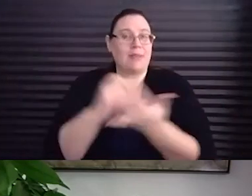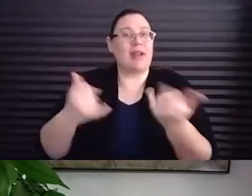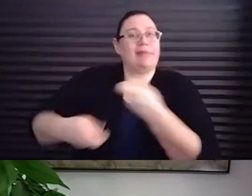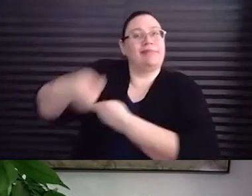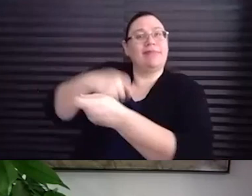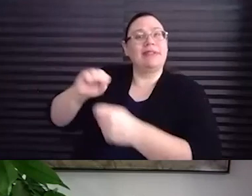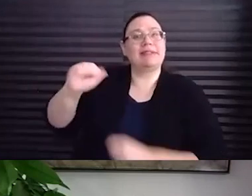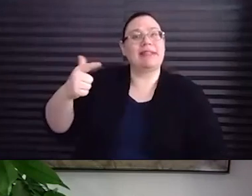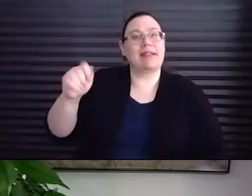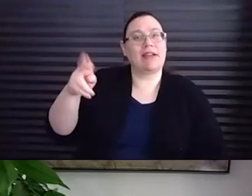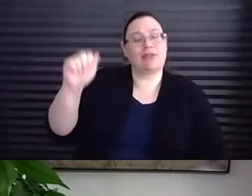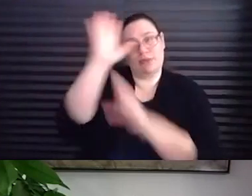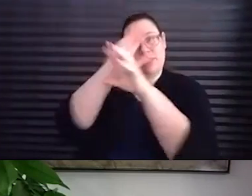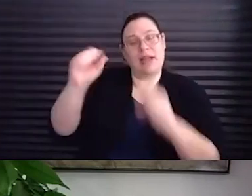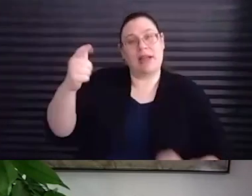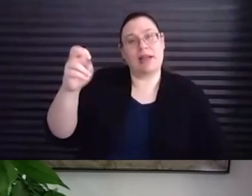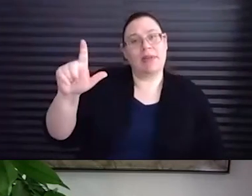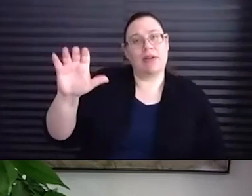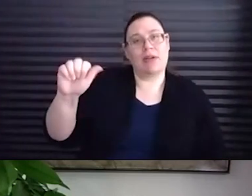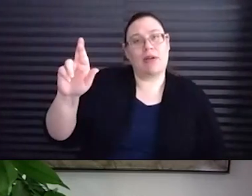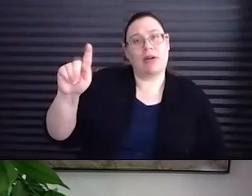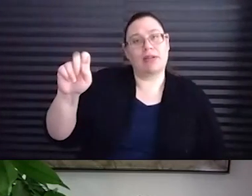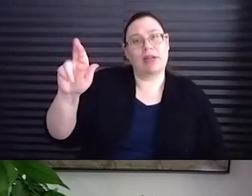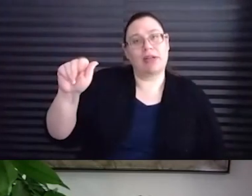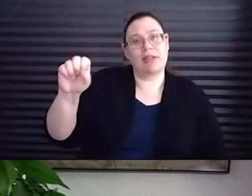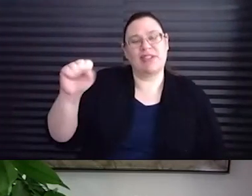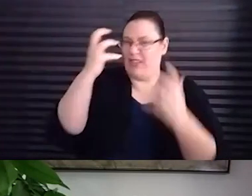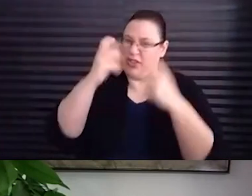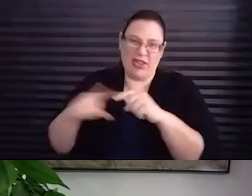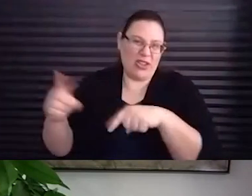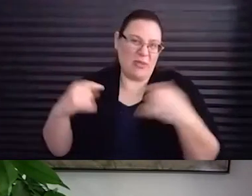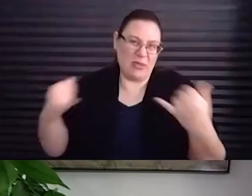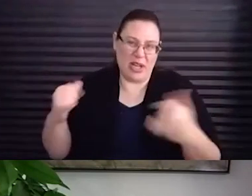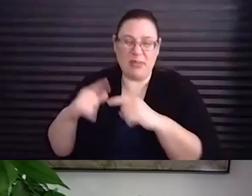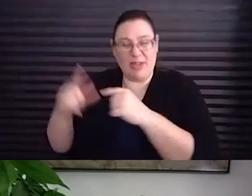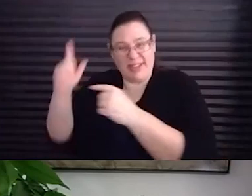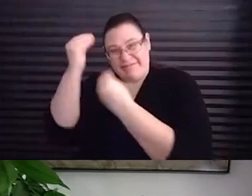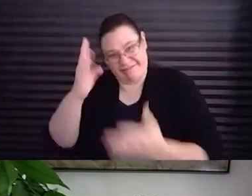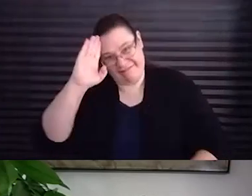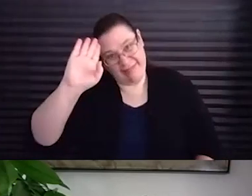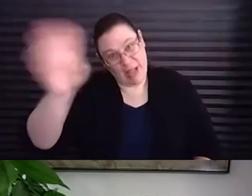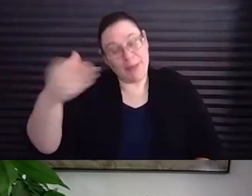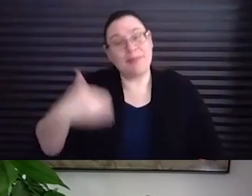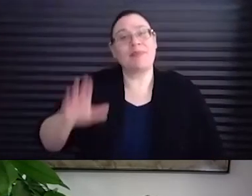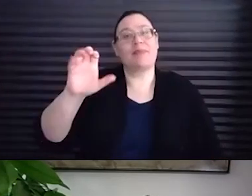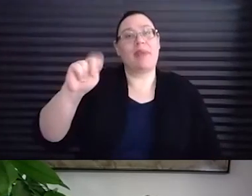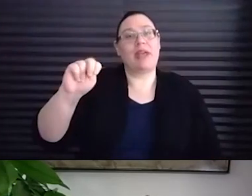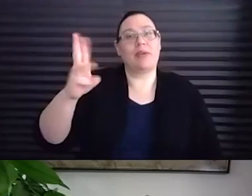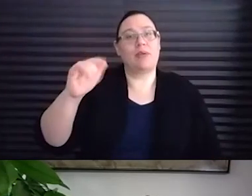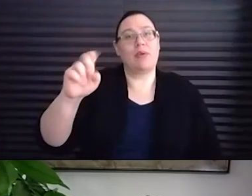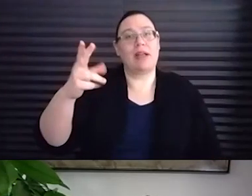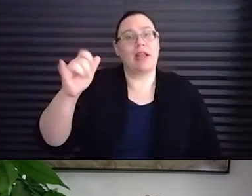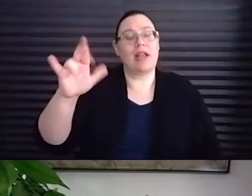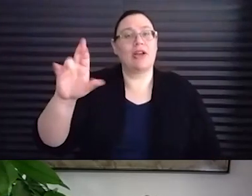SAG-AFTRA president, Gabrielle Carteris, who is unfortunately not able to be with us today, but sends her regards. My name is Ben Whitehair. I'm a SAG-AFTRA